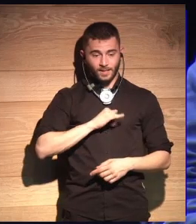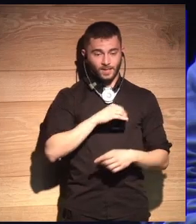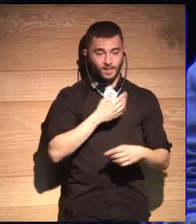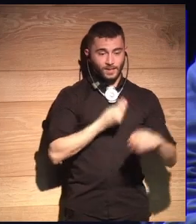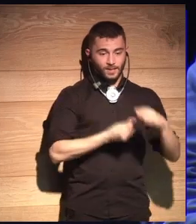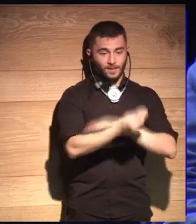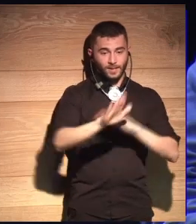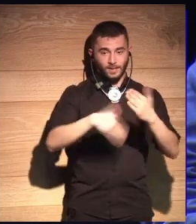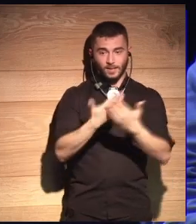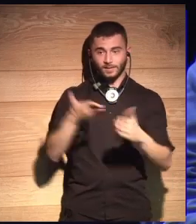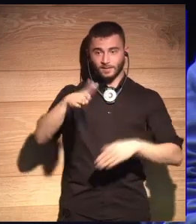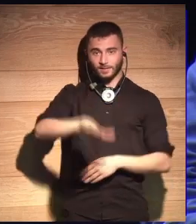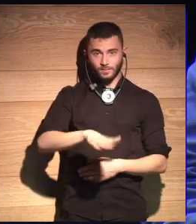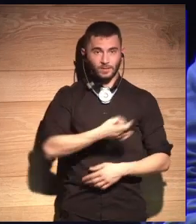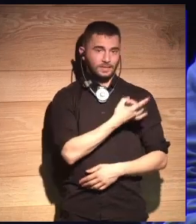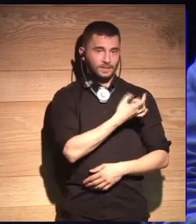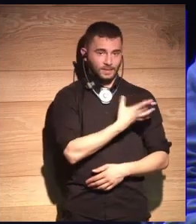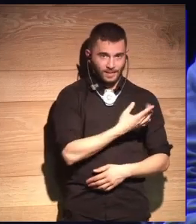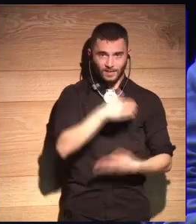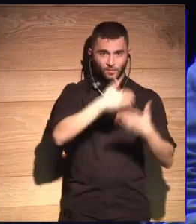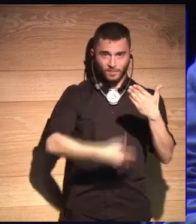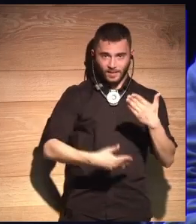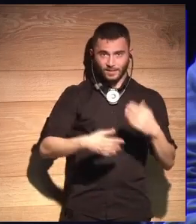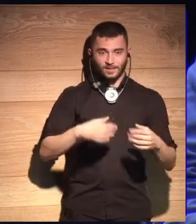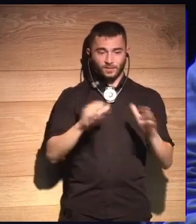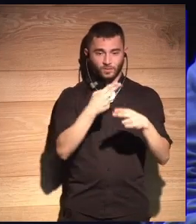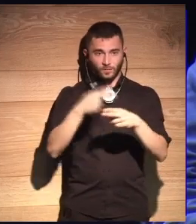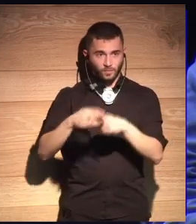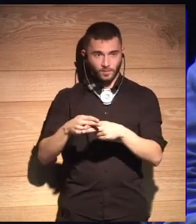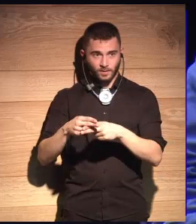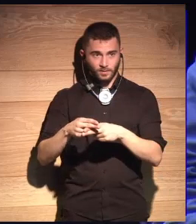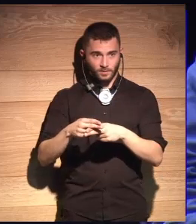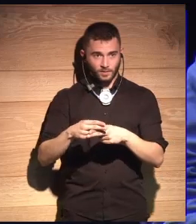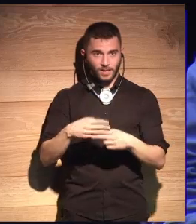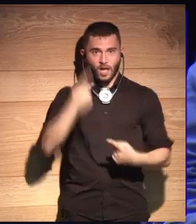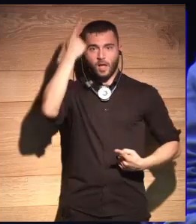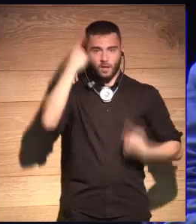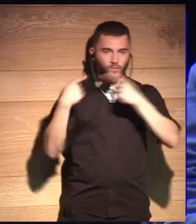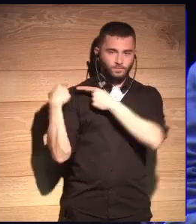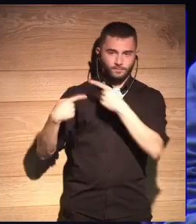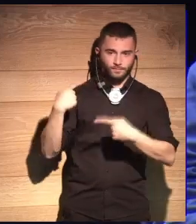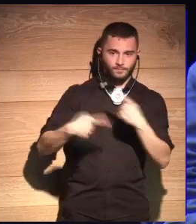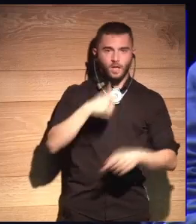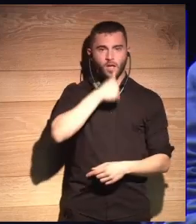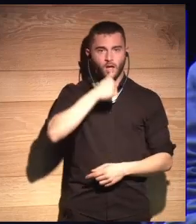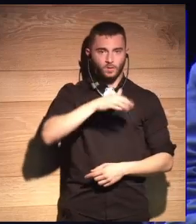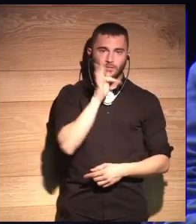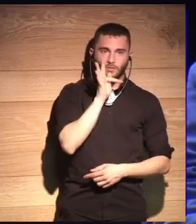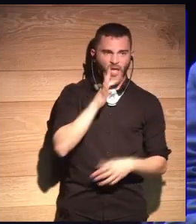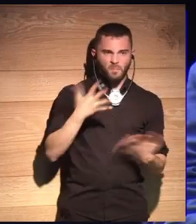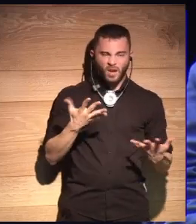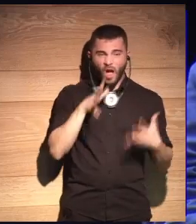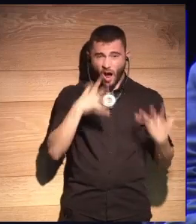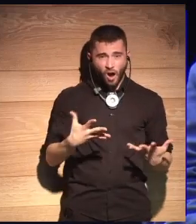you an identity from the cradle to the grave. And you had a press, and some continue to have that